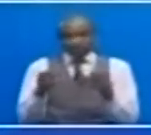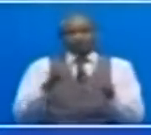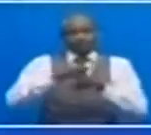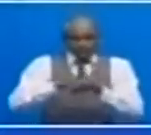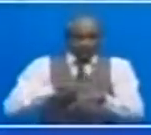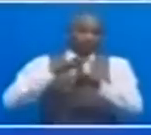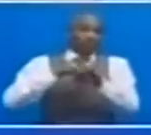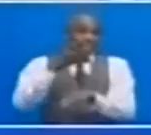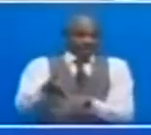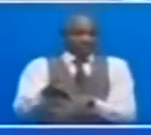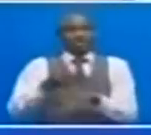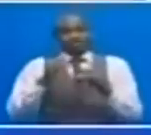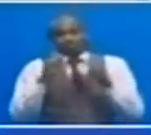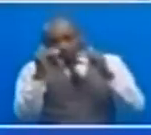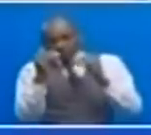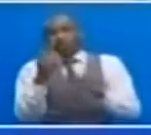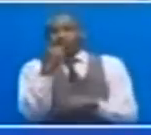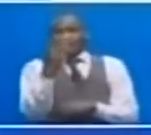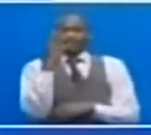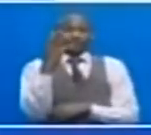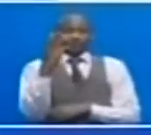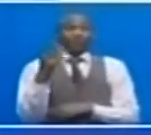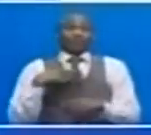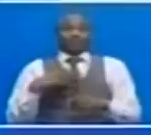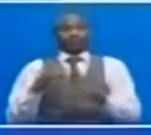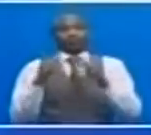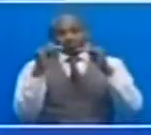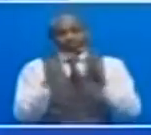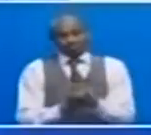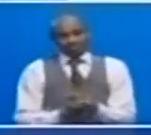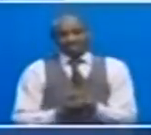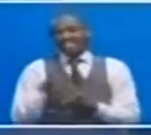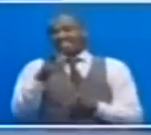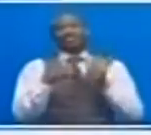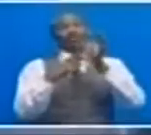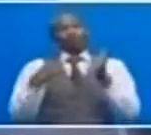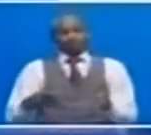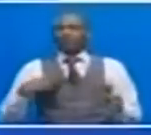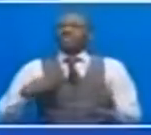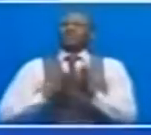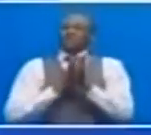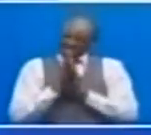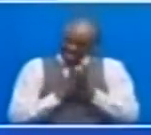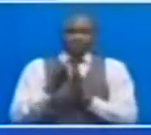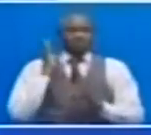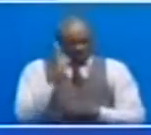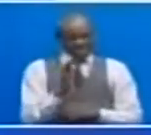gradually, such as promoting 144 staff. That is to show we are very much willing